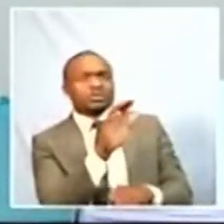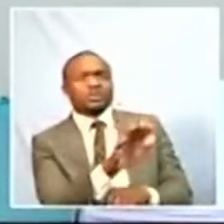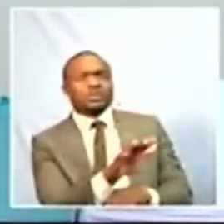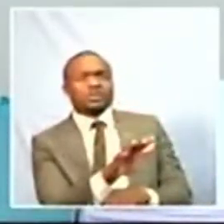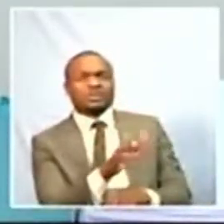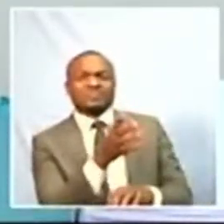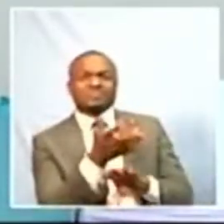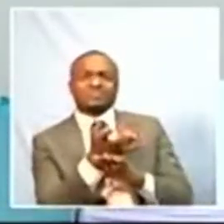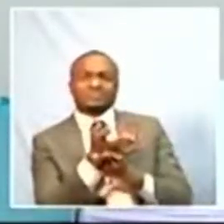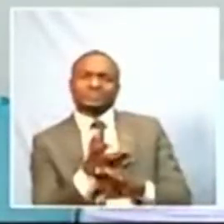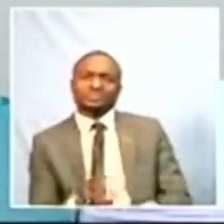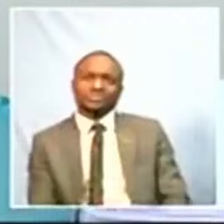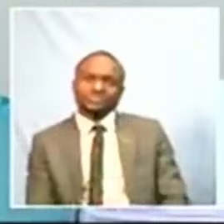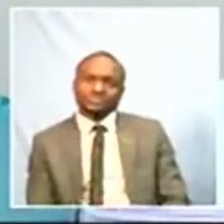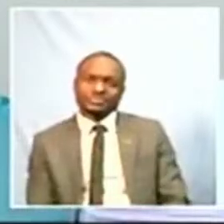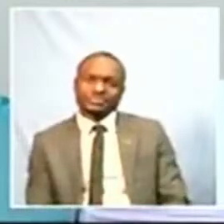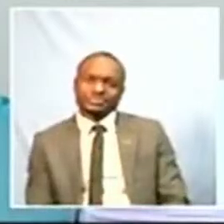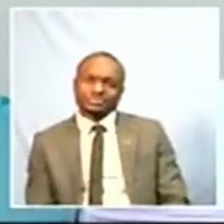difficult.